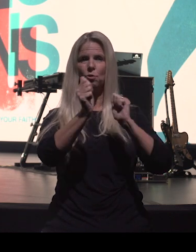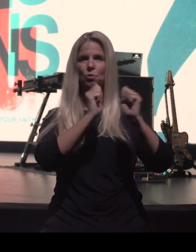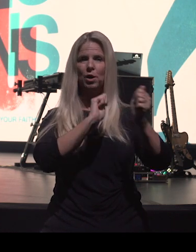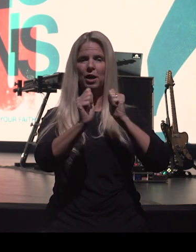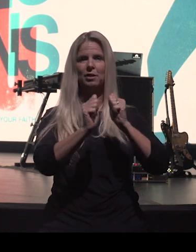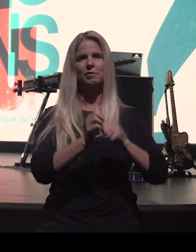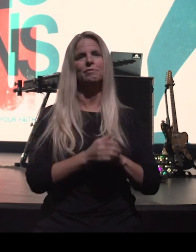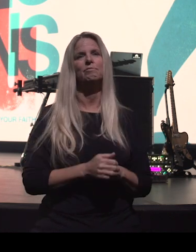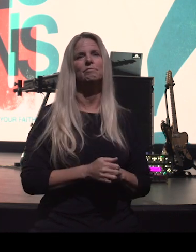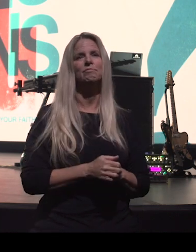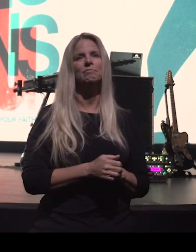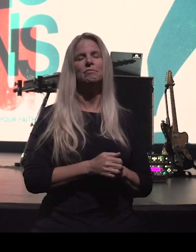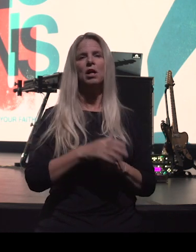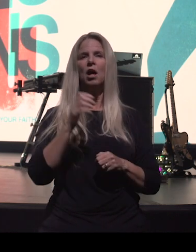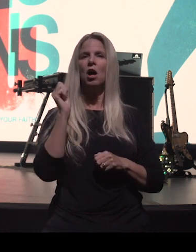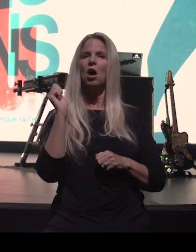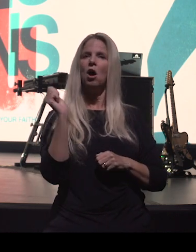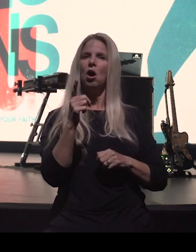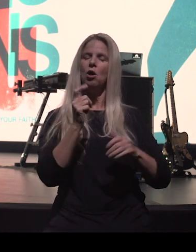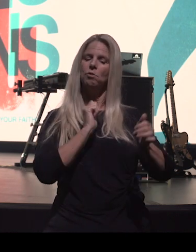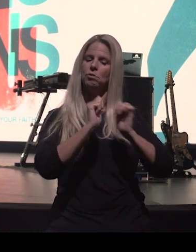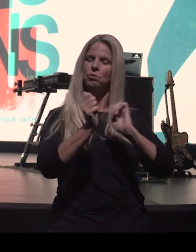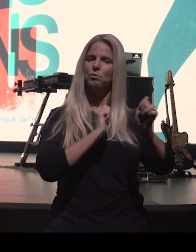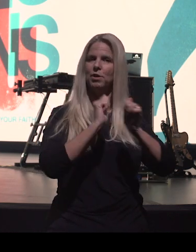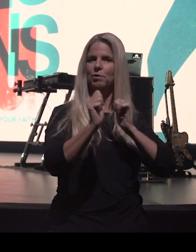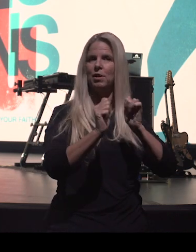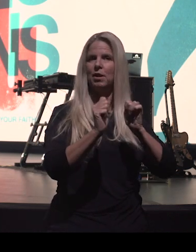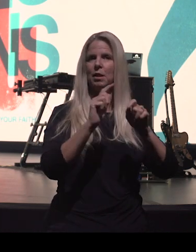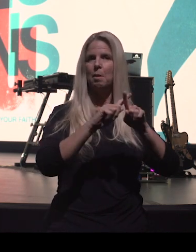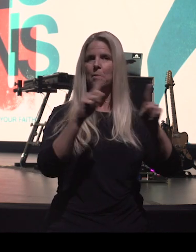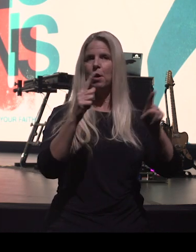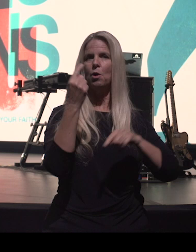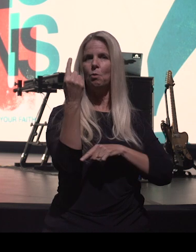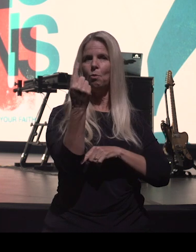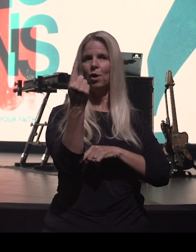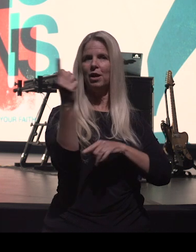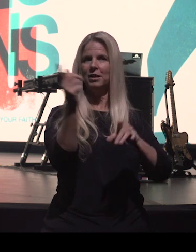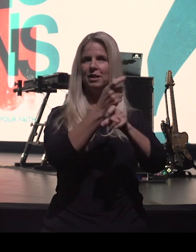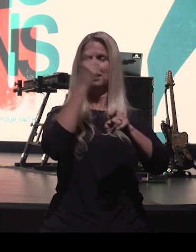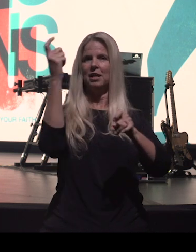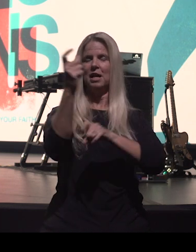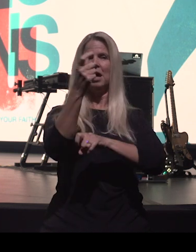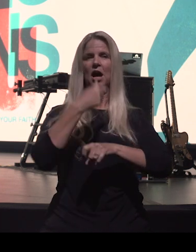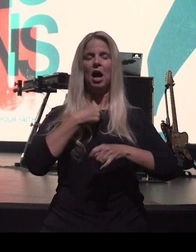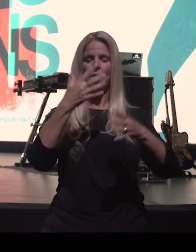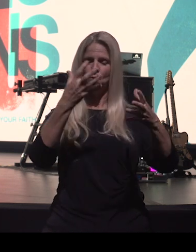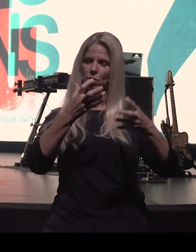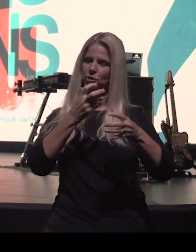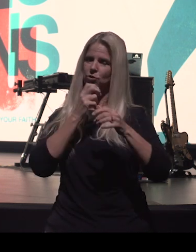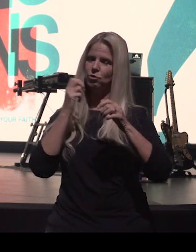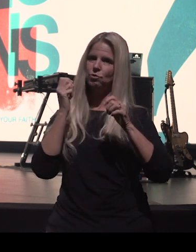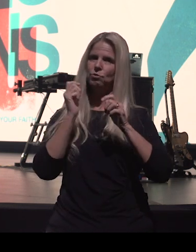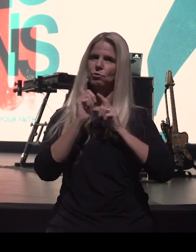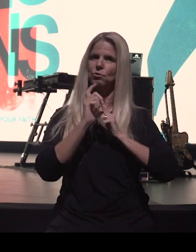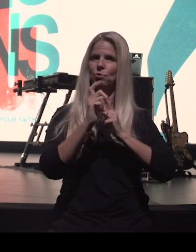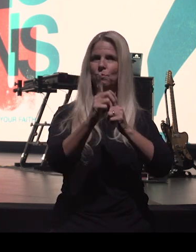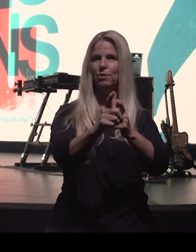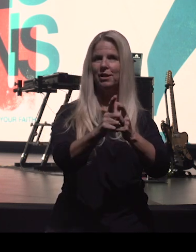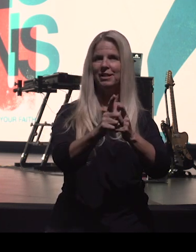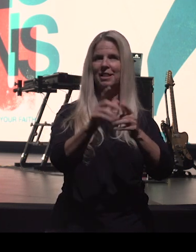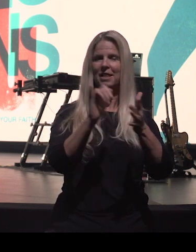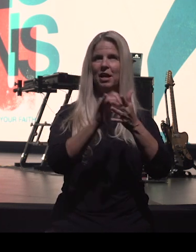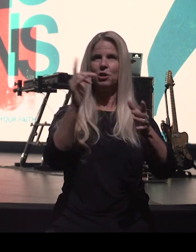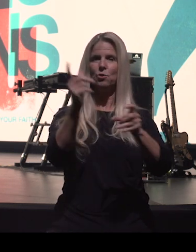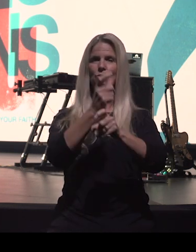the prize. He says, here's how I want you to live out your faith. I want you to run in such a way that you get the prize. You're